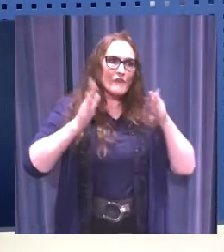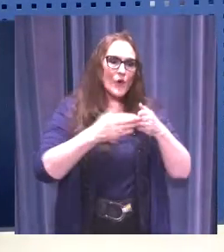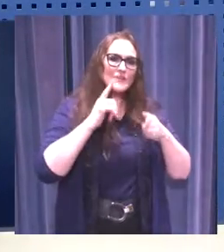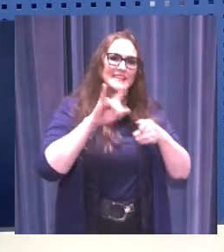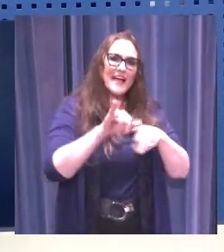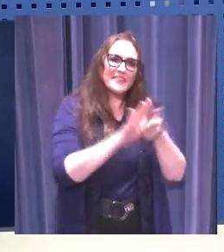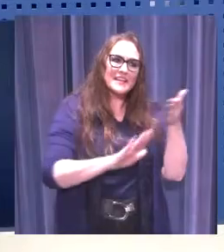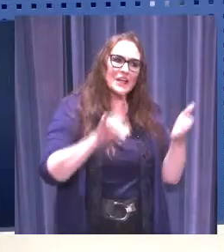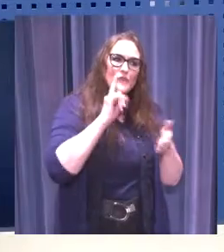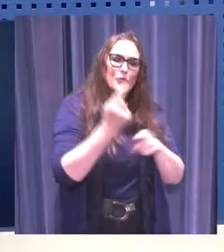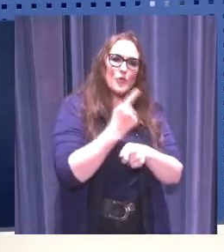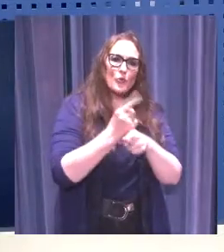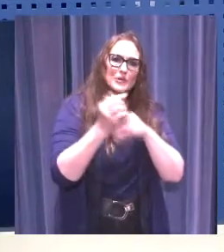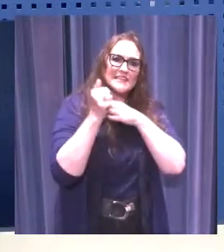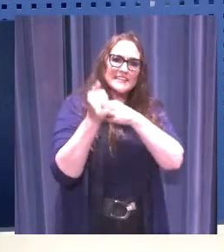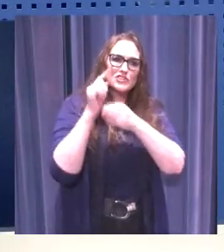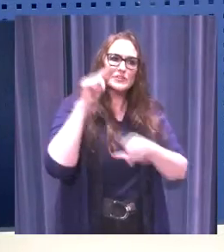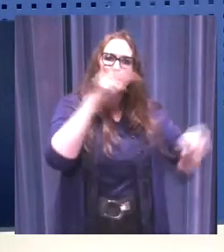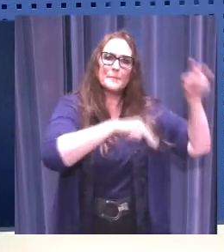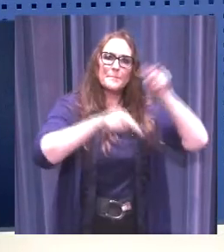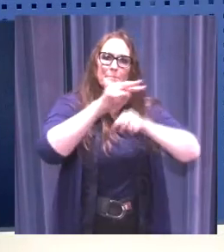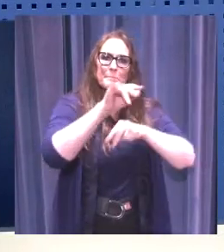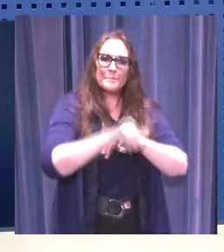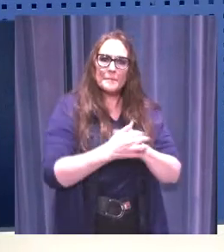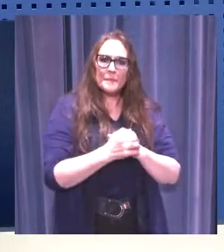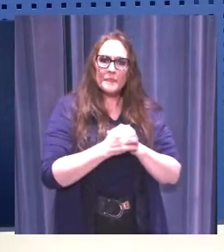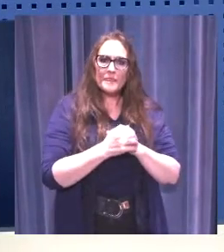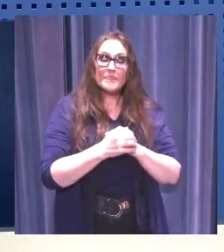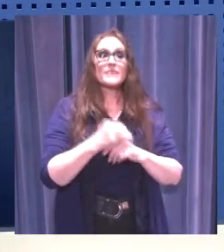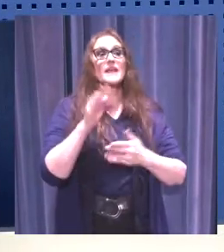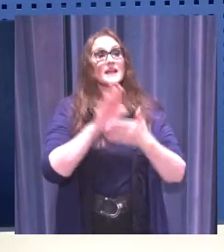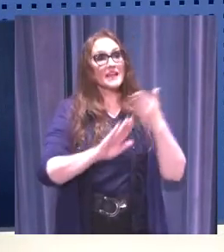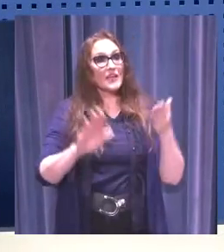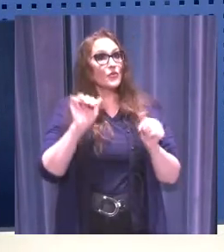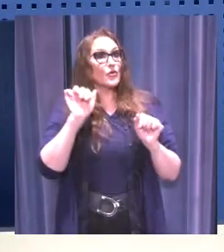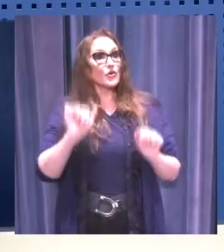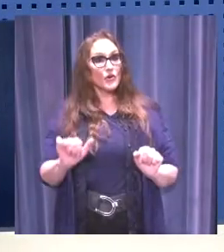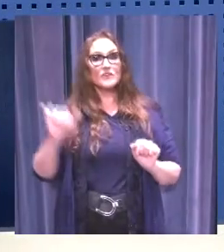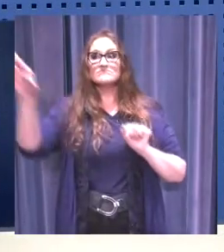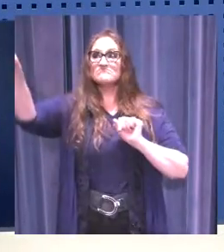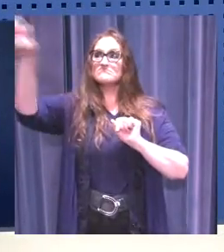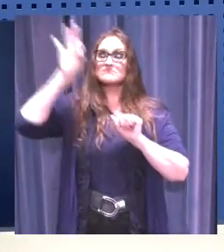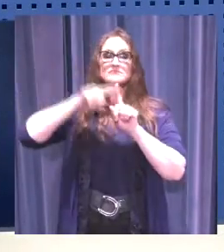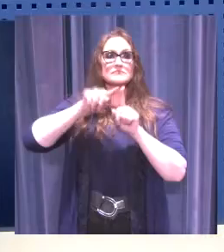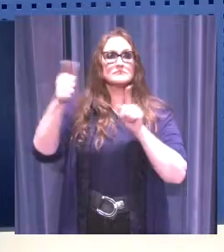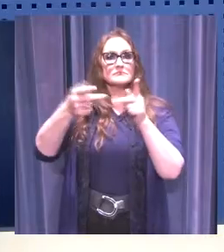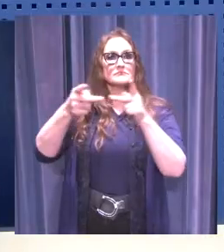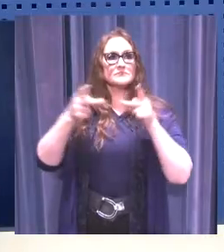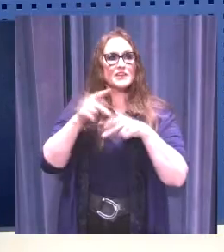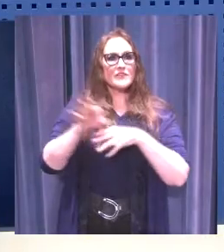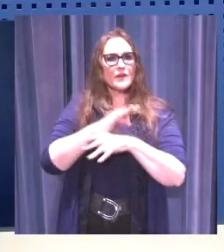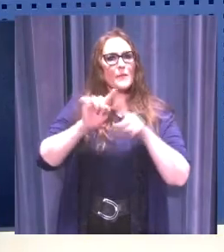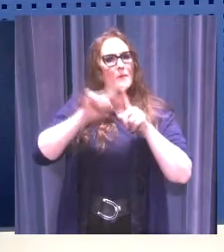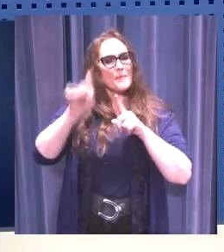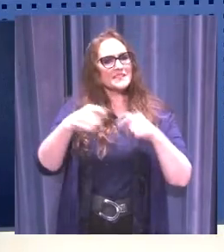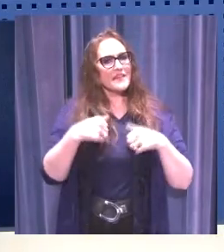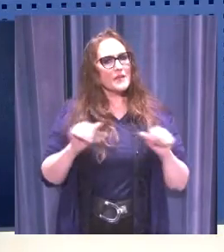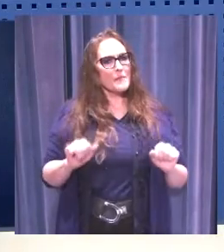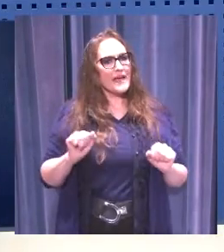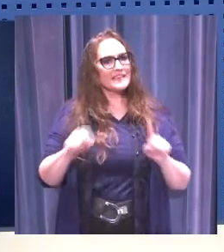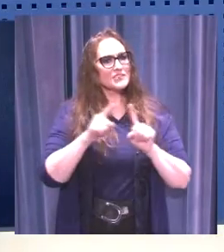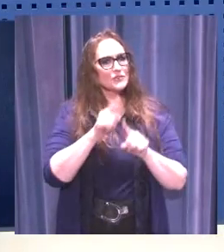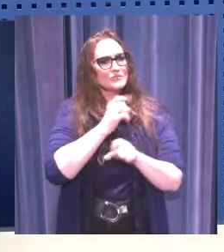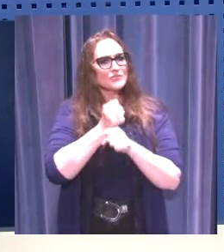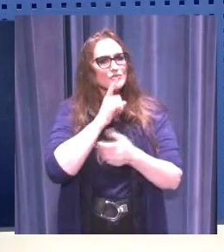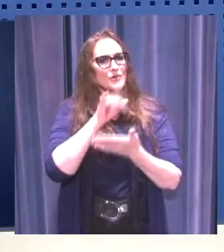ensure appropriate leadership and oversight. An institution may outsource its financial functions, but must have the capacity to assure